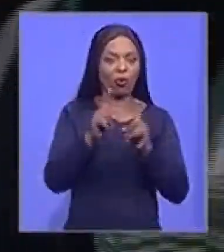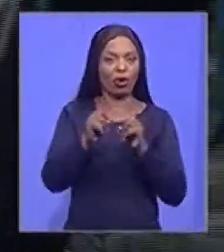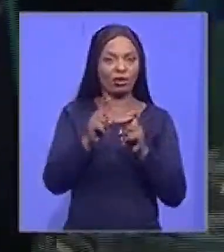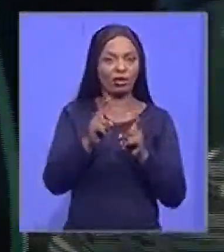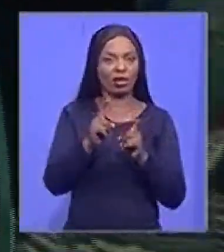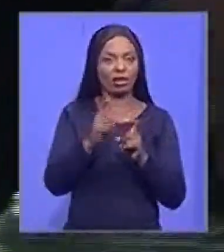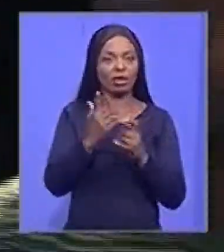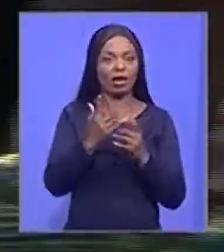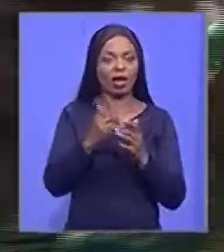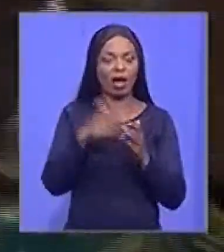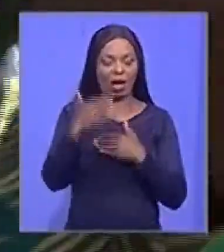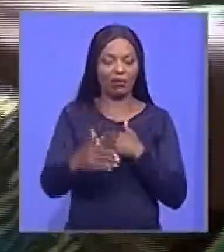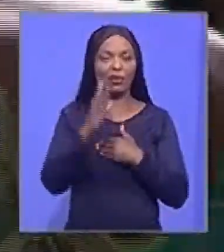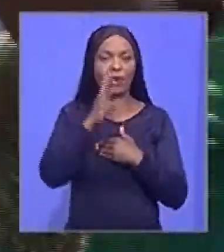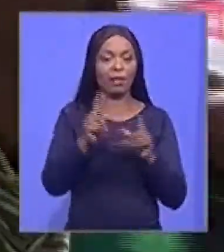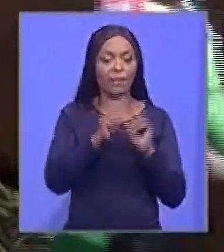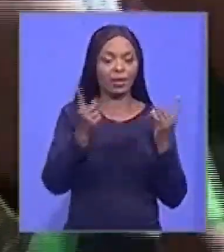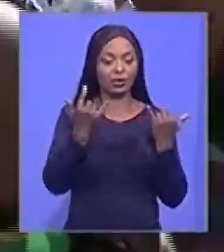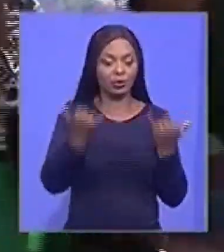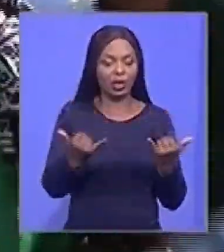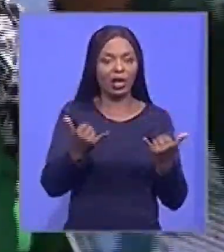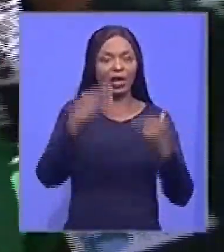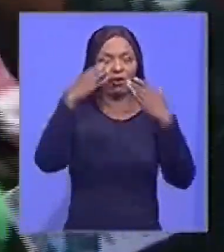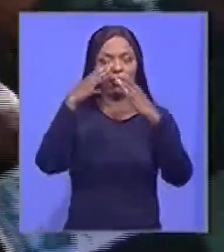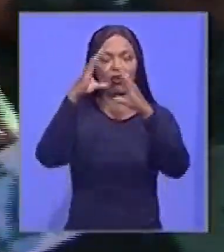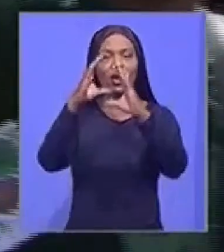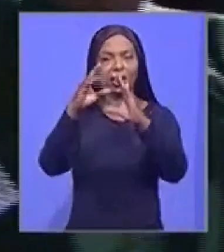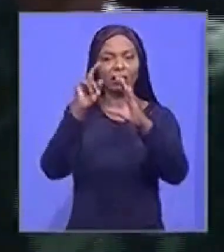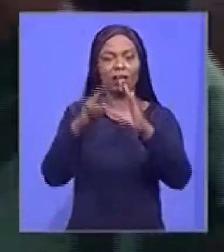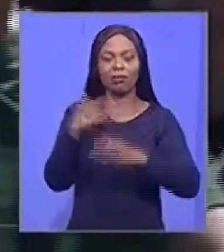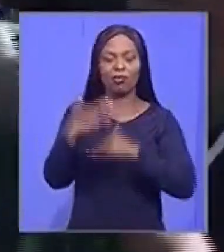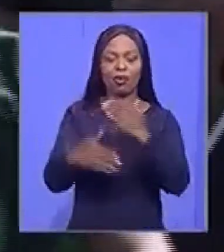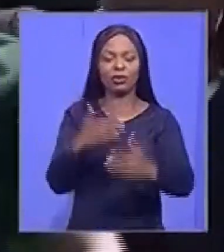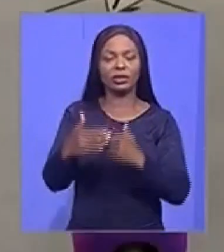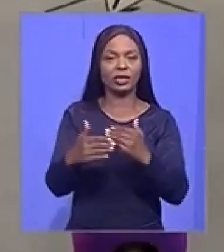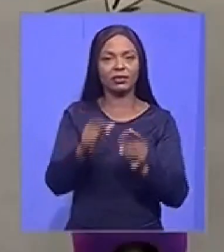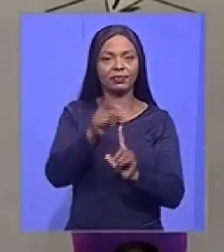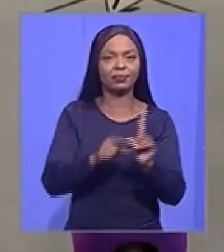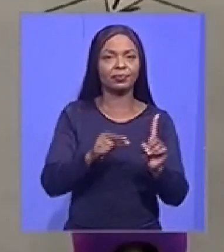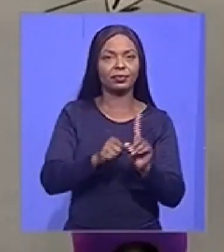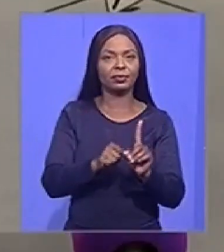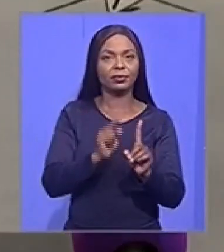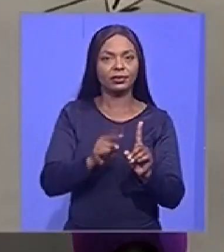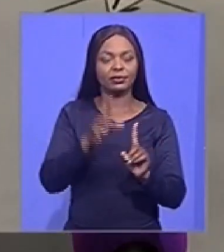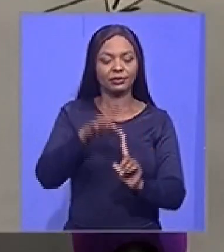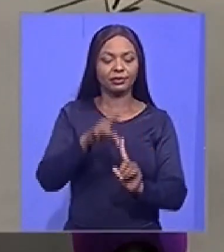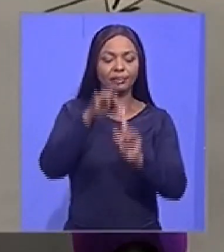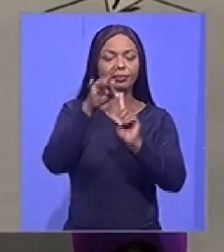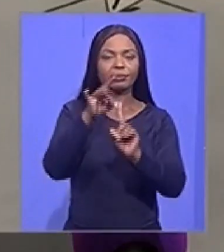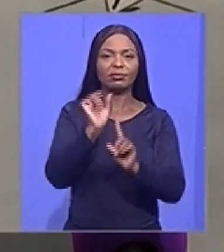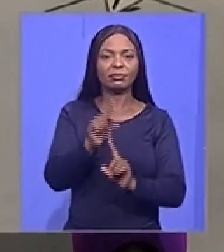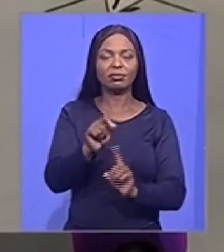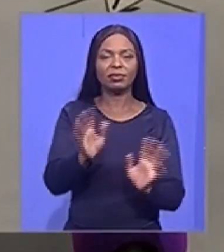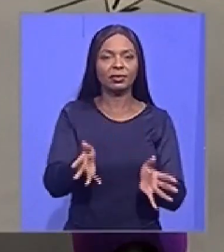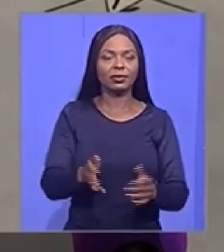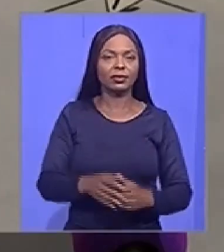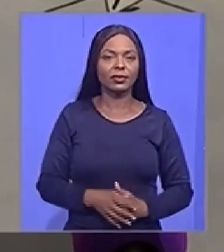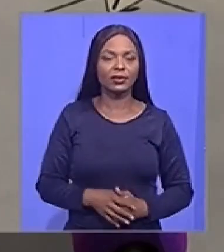fully. Today, we would like to focus on the process of candidate nomination and the issues connected